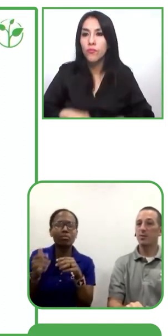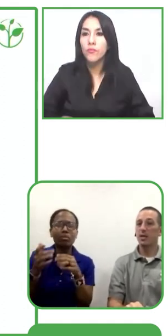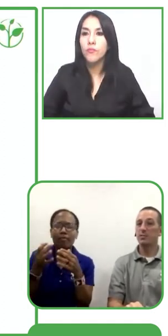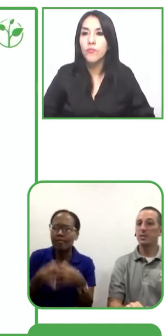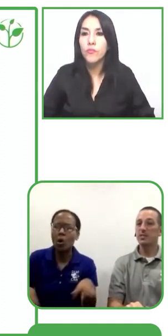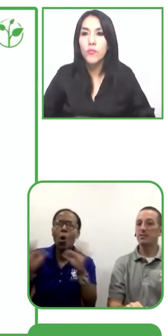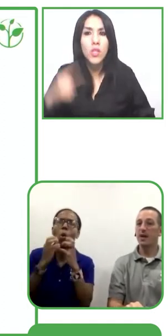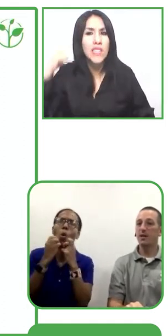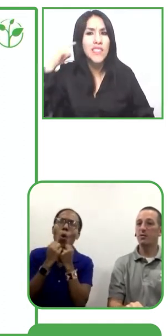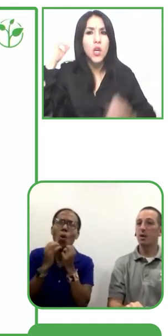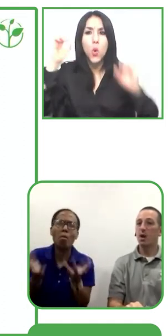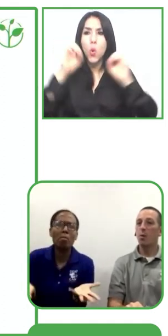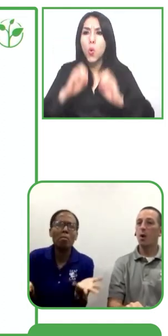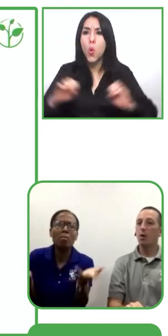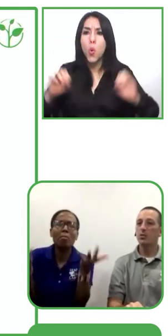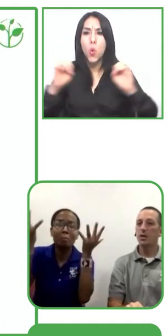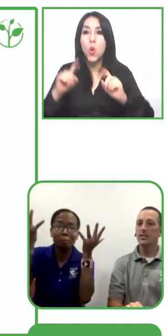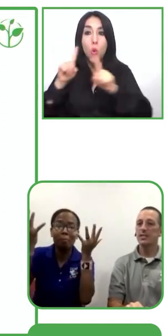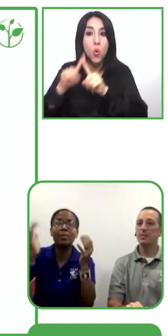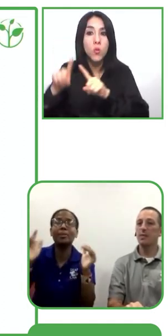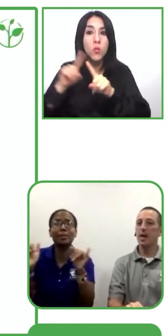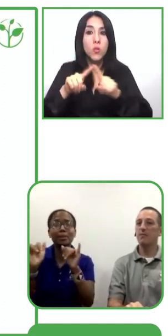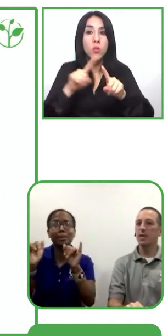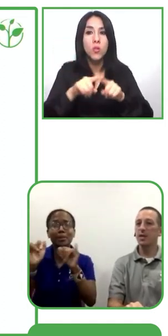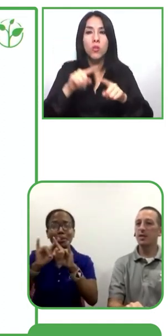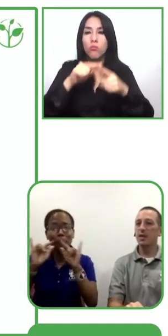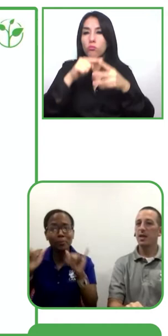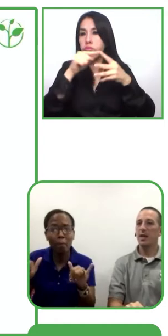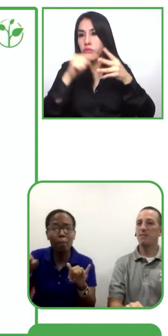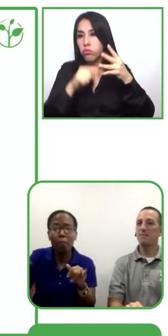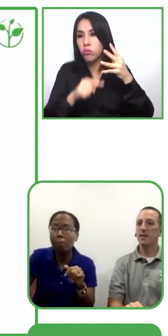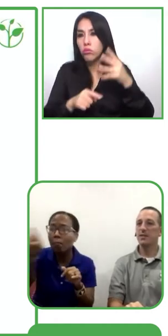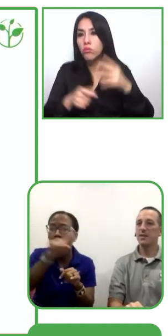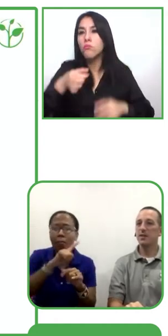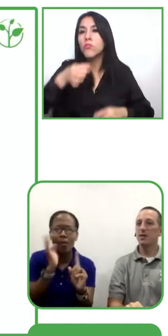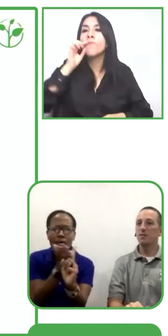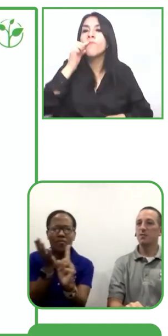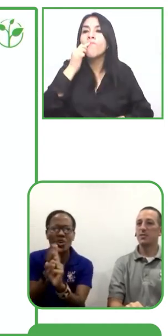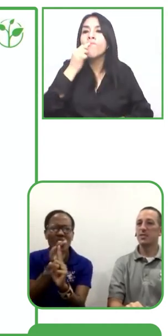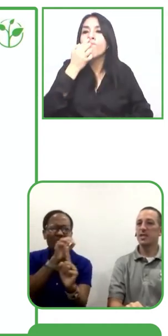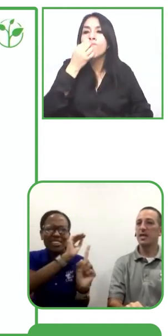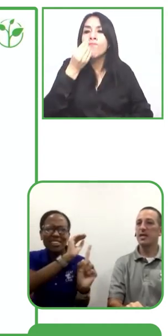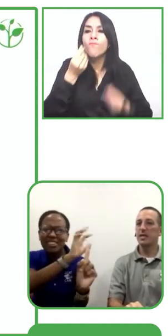advocating and affecting for society to shift their view, to change,